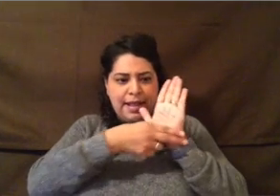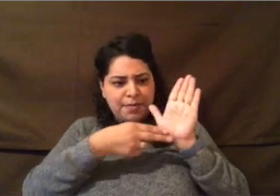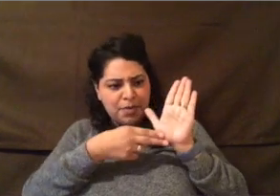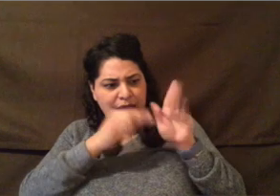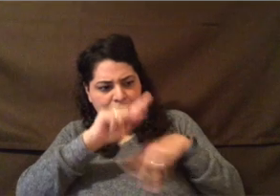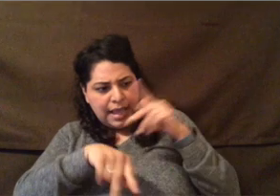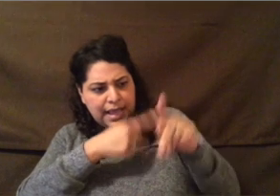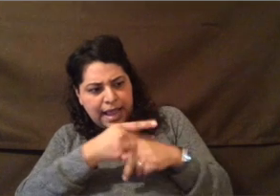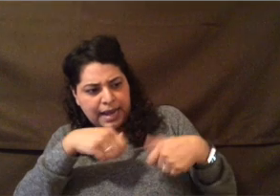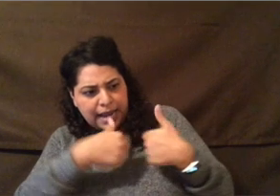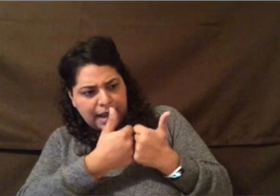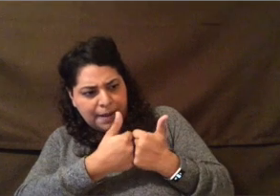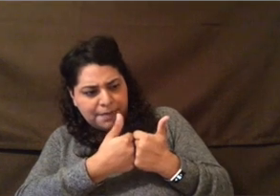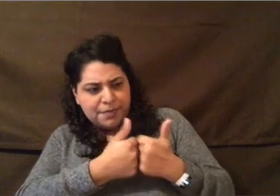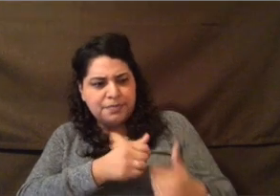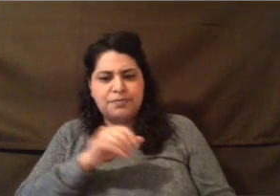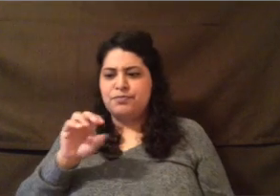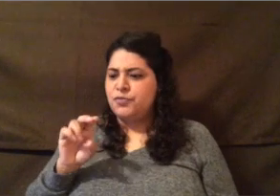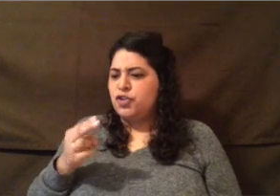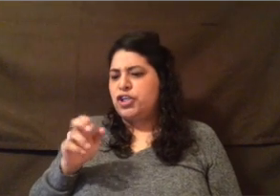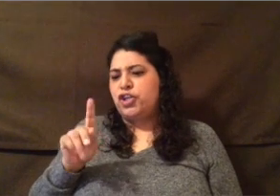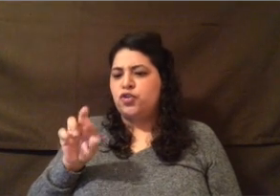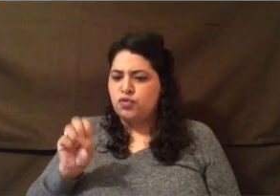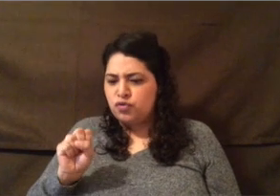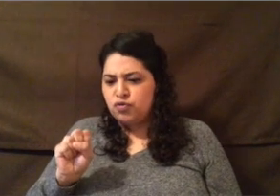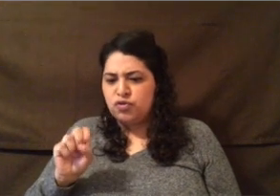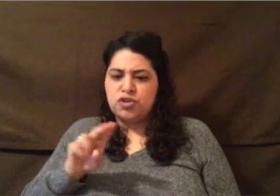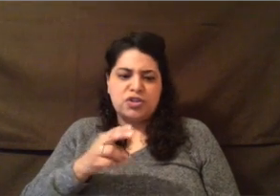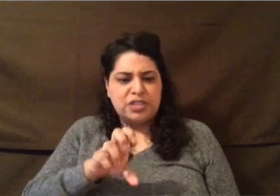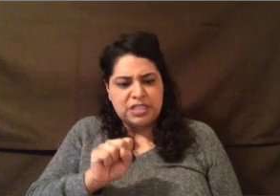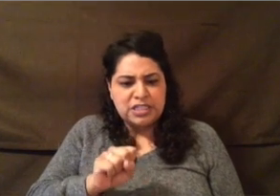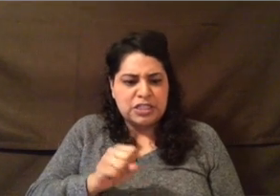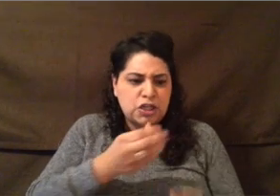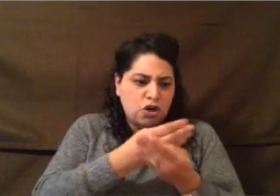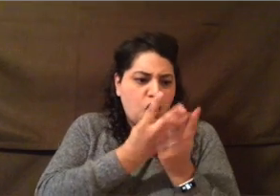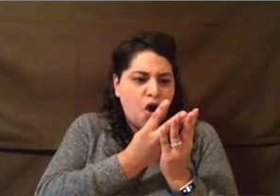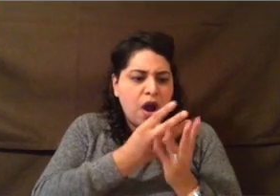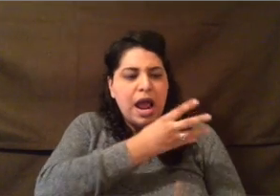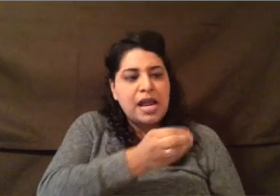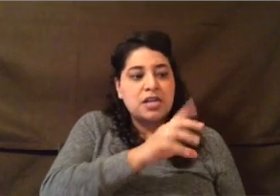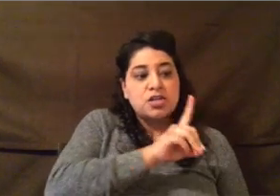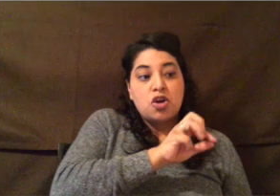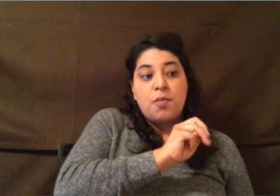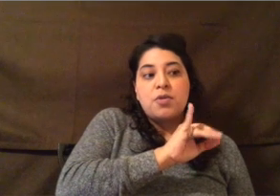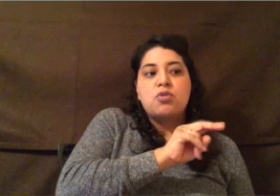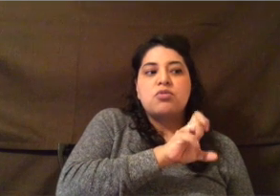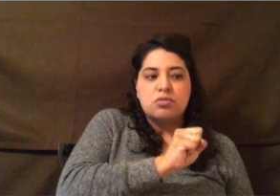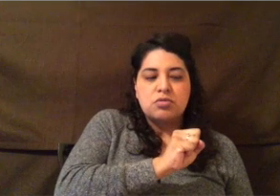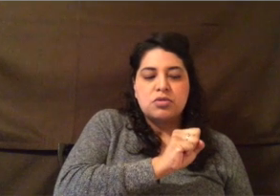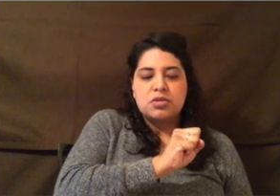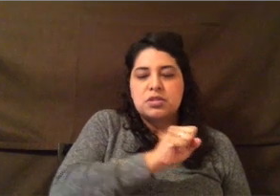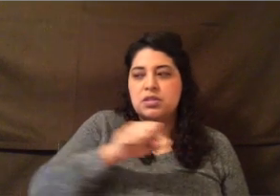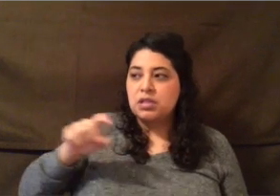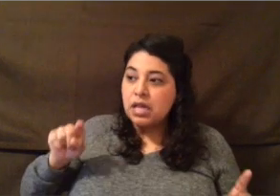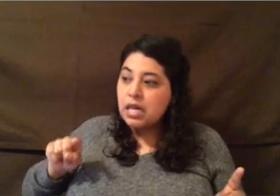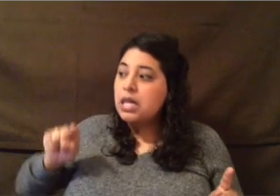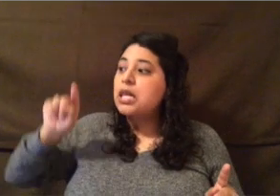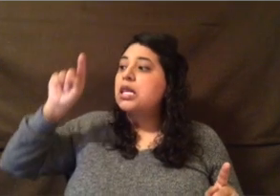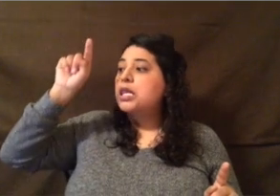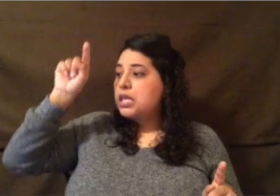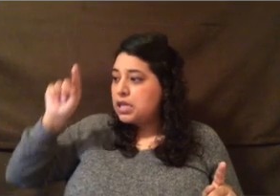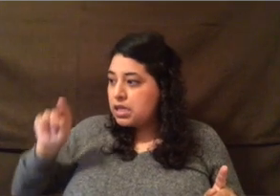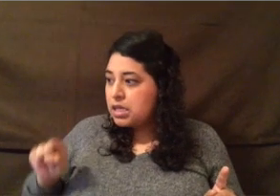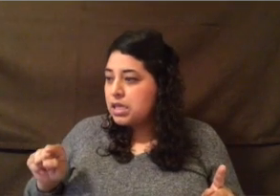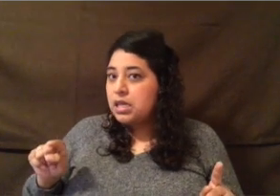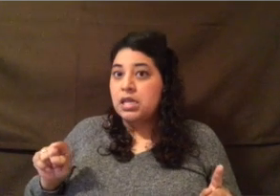game. We've got checkers, chess, cards, and dominoes. On the left-hand side, it looks like we're moving